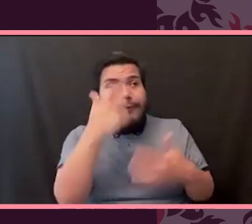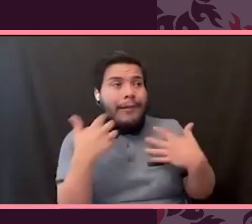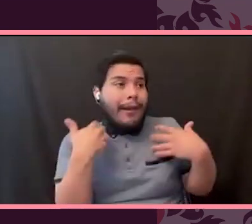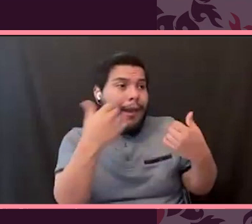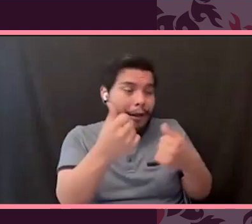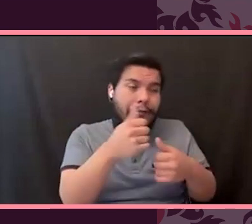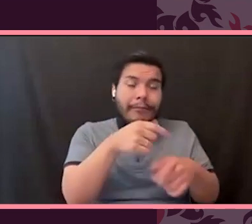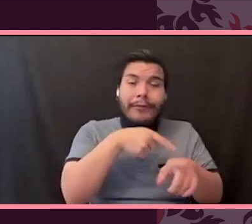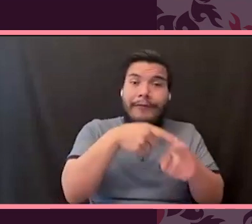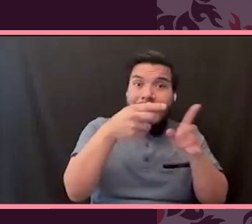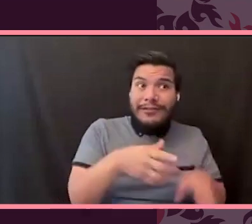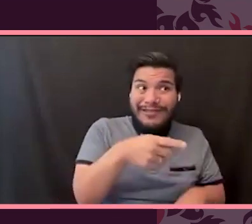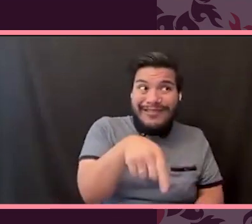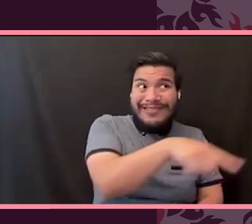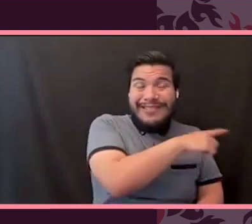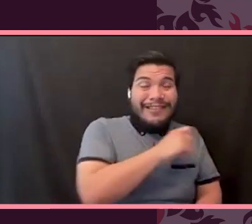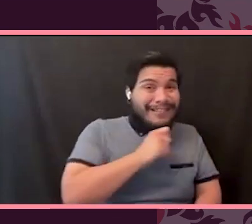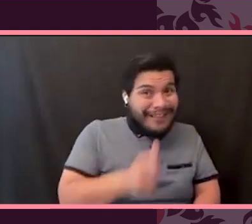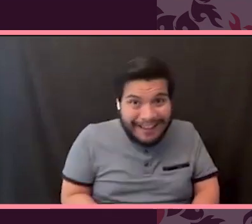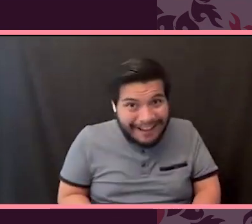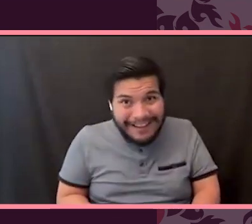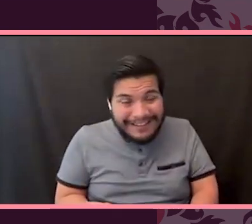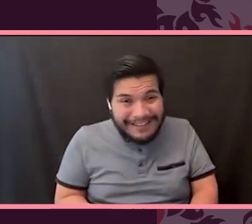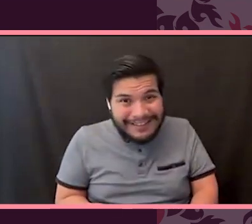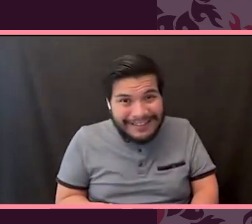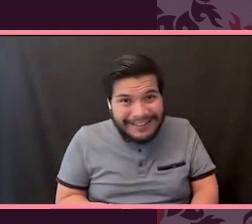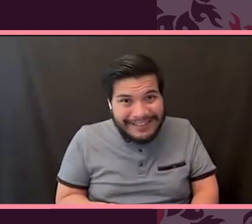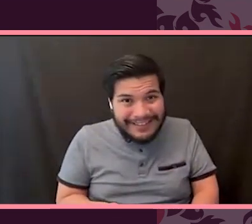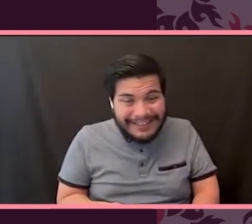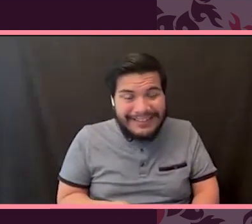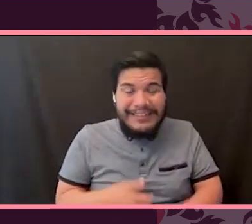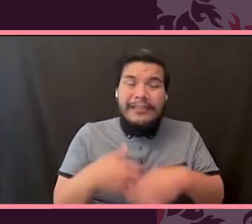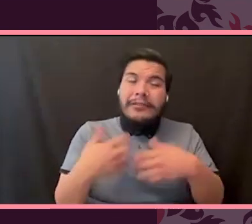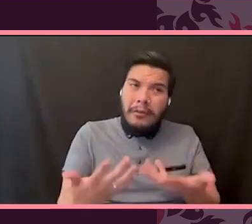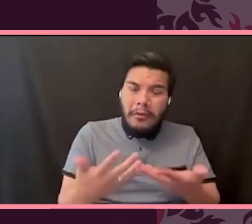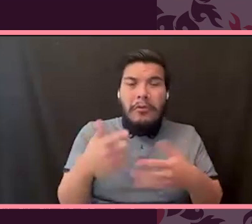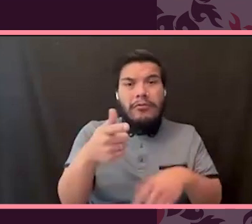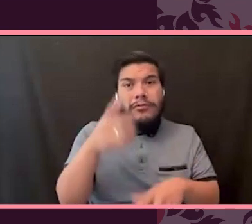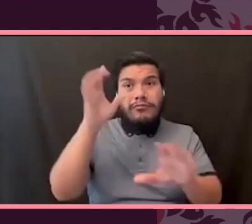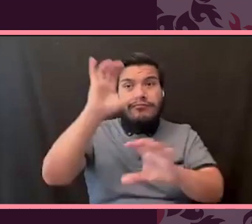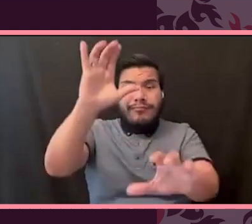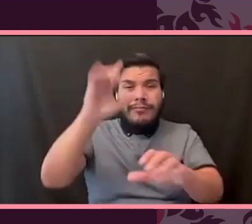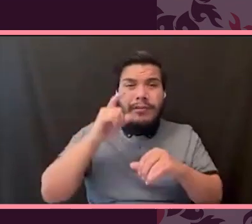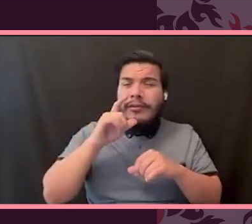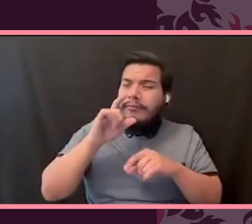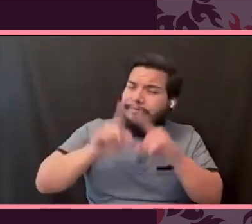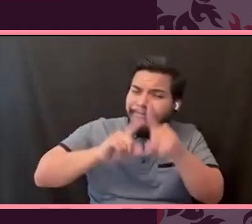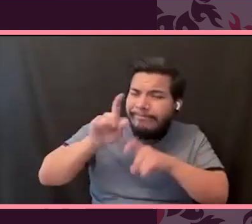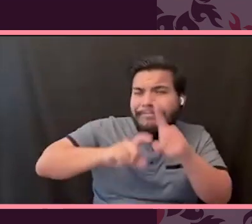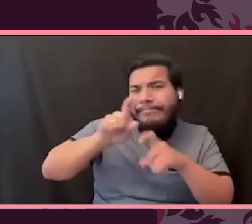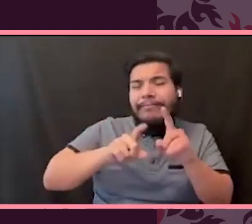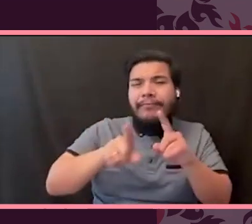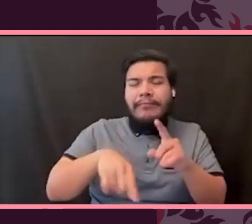across many that are not. Okay, so ask those questions when you're seeking out that formal diagnosis for